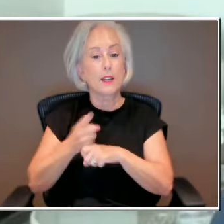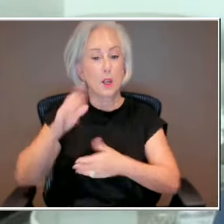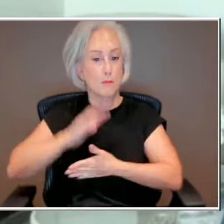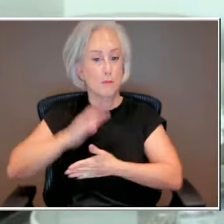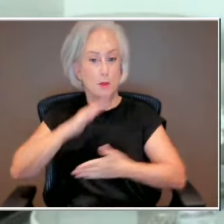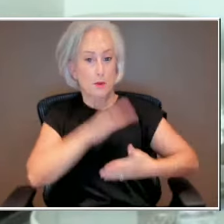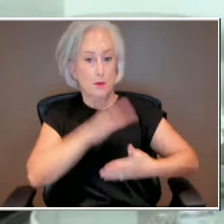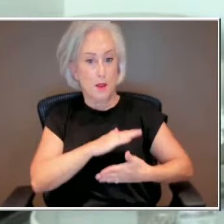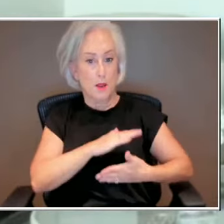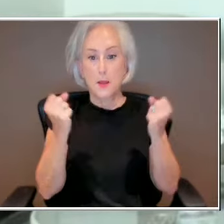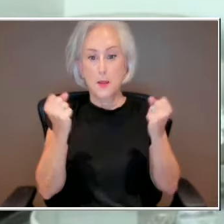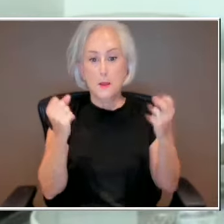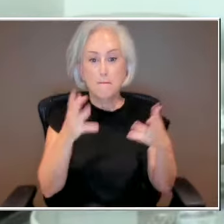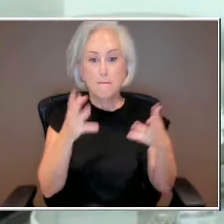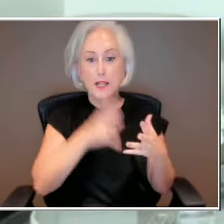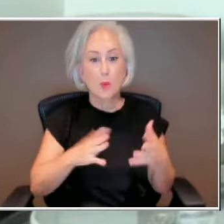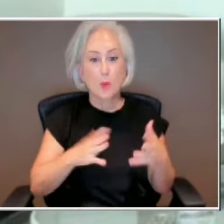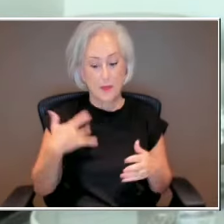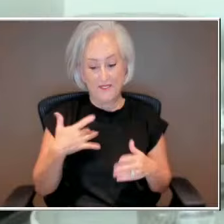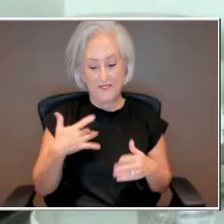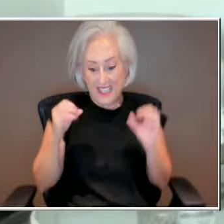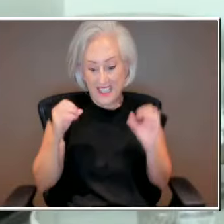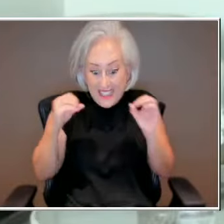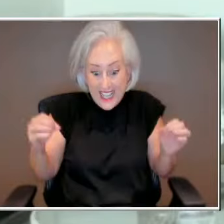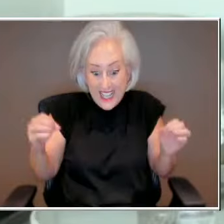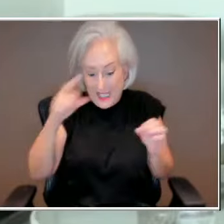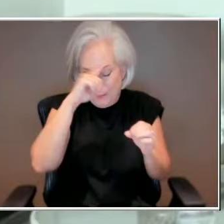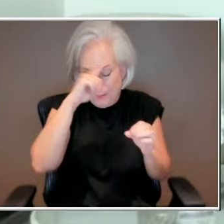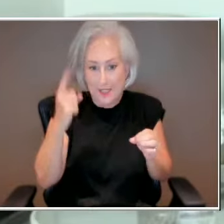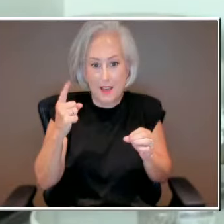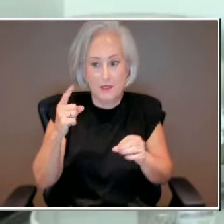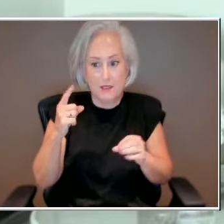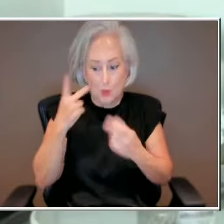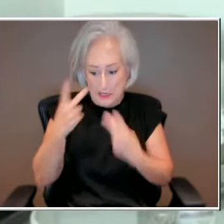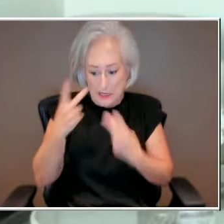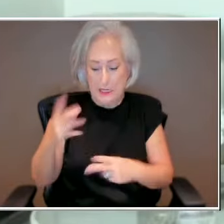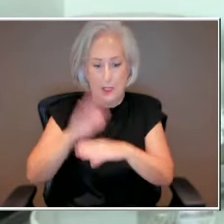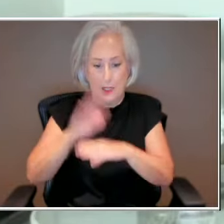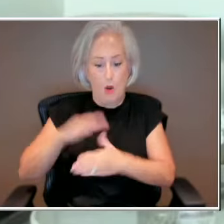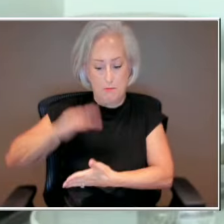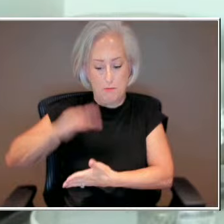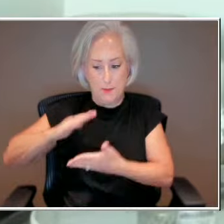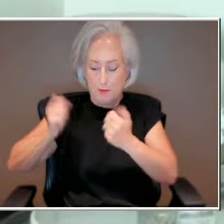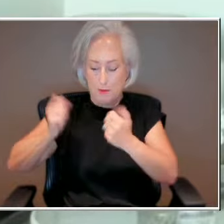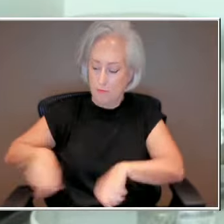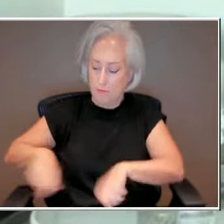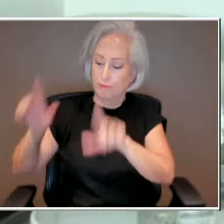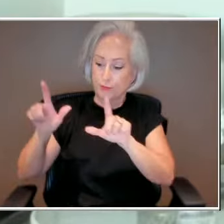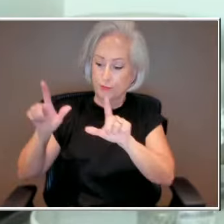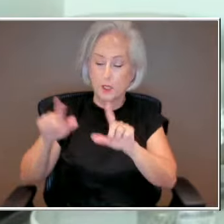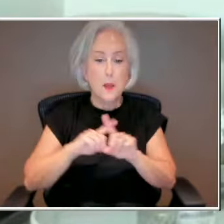feeling something because it's seen on mammogram. But men and women, if they notice something,